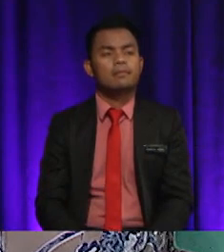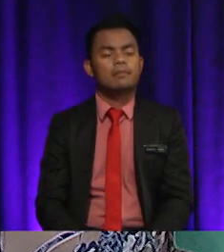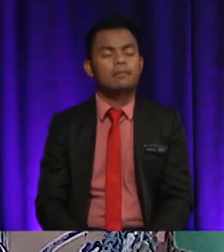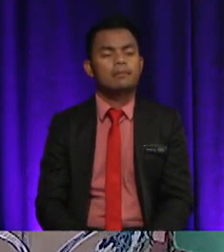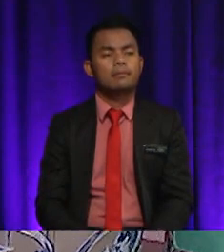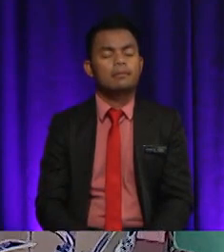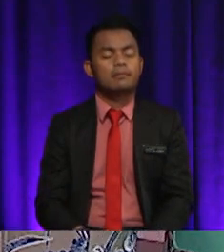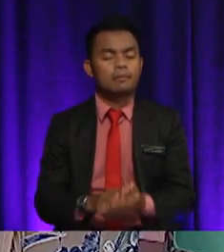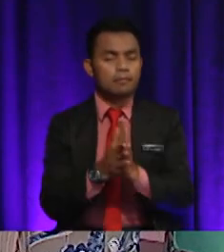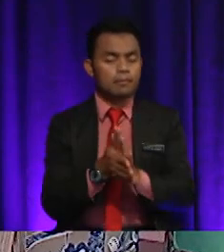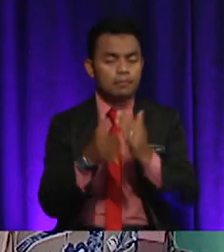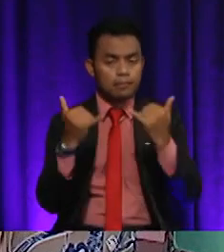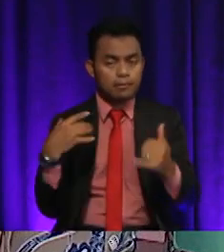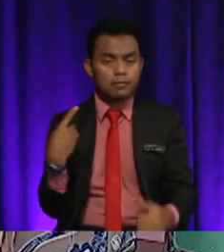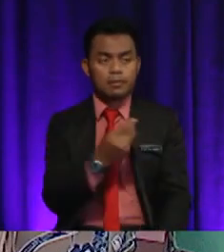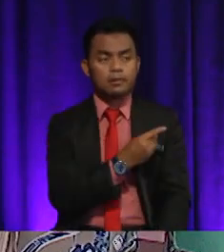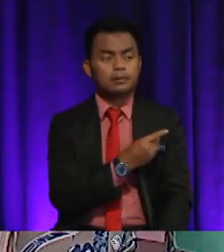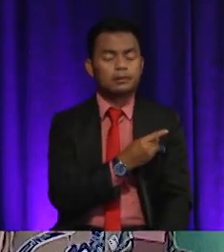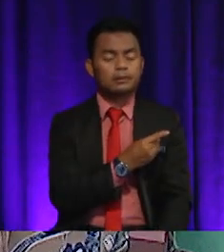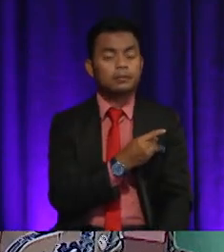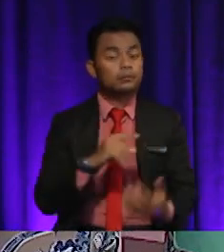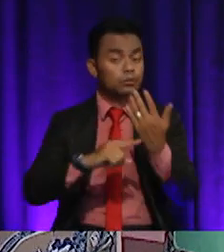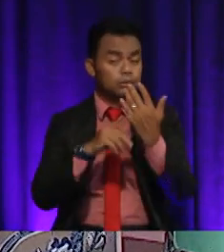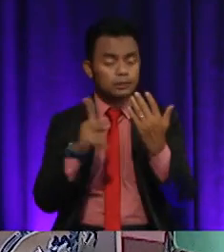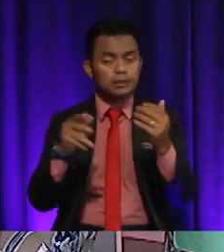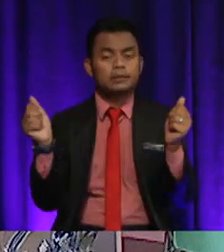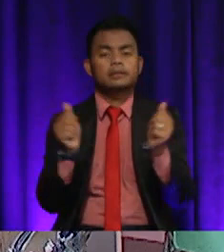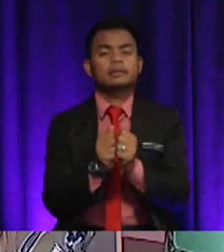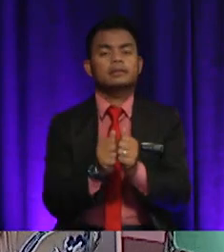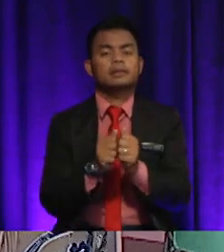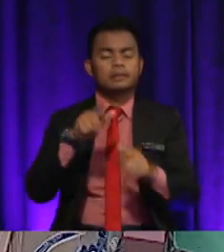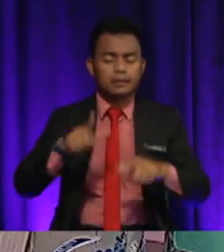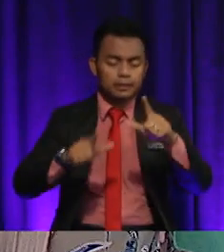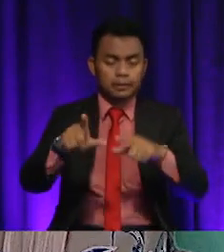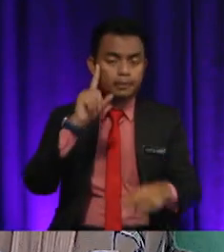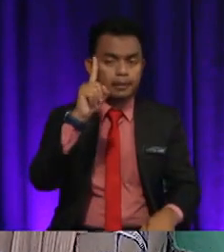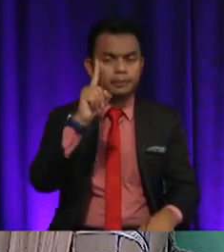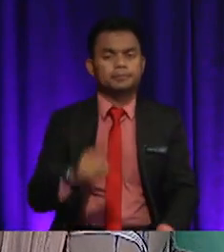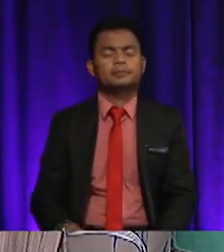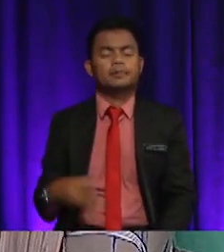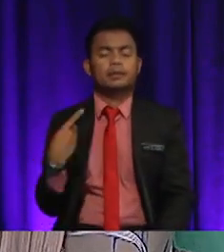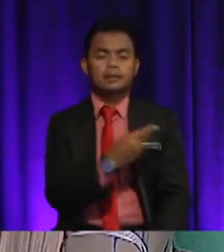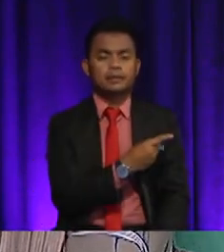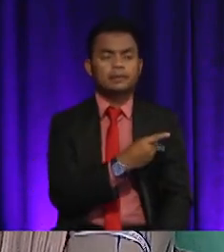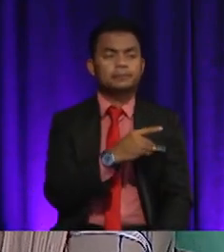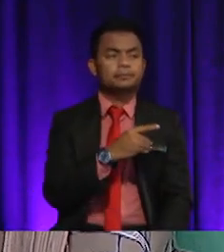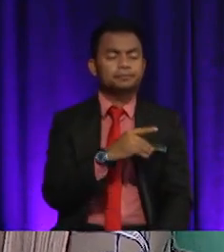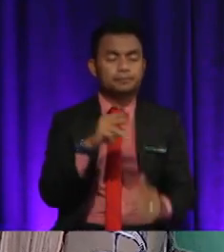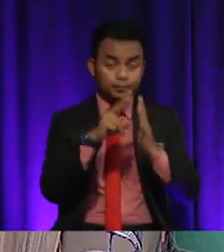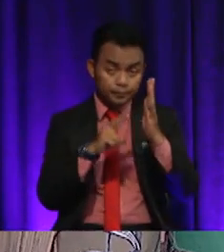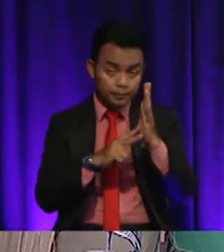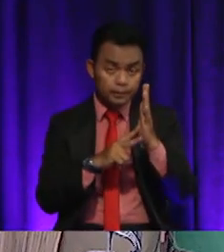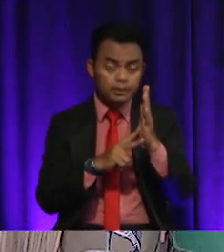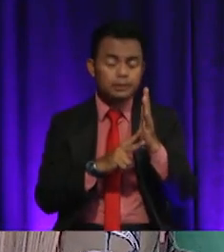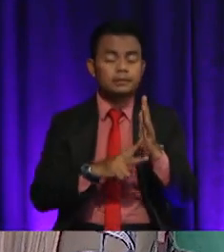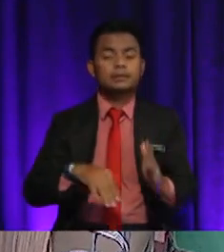Okay, so now we are beginning with step 1. We need to read the passage at a glance. Okay, so now I